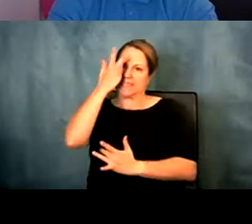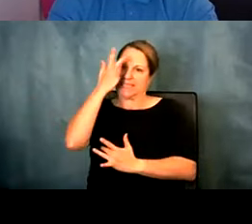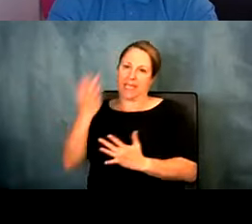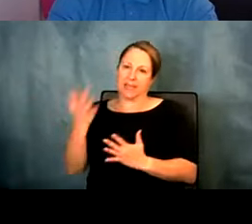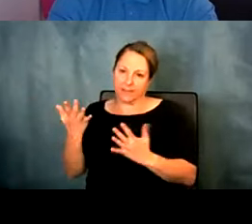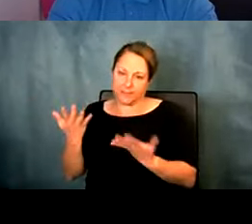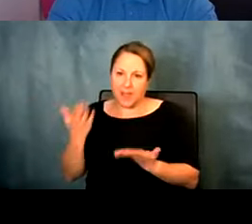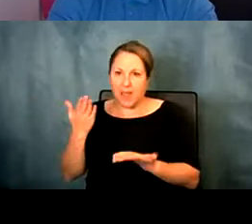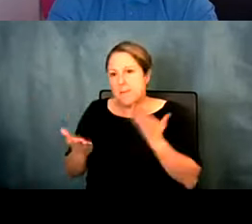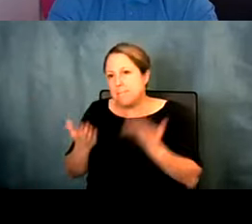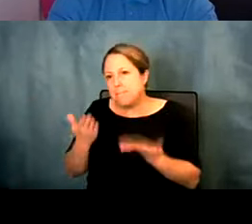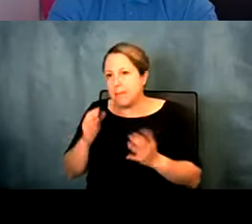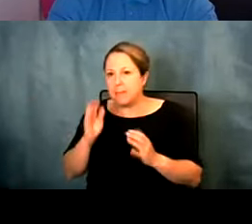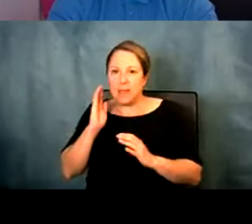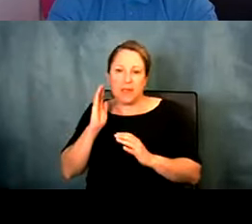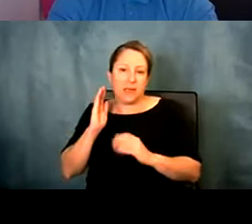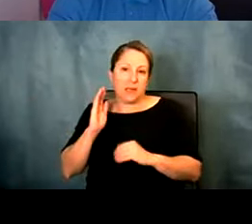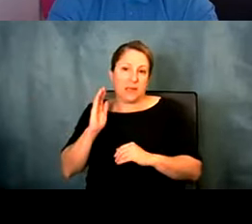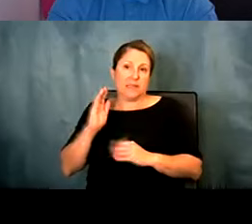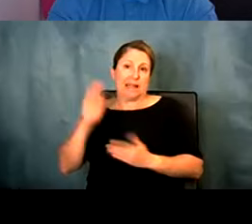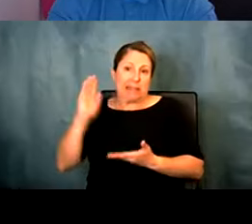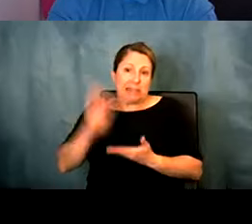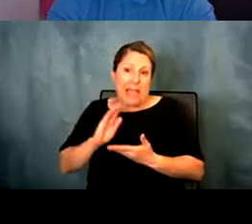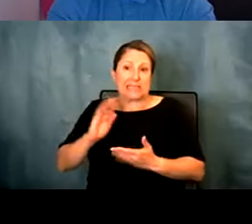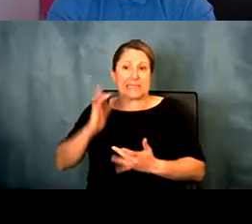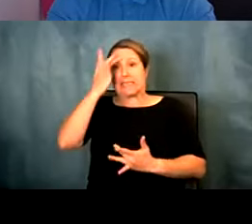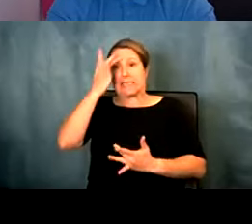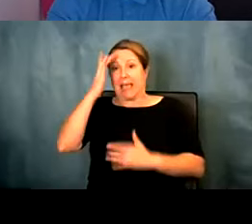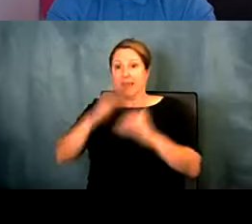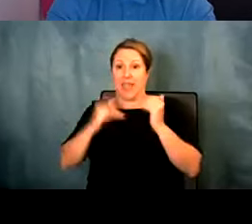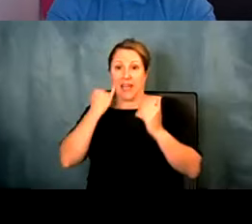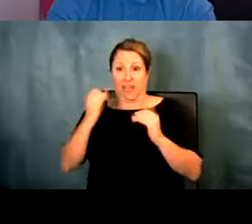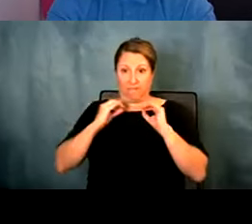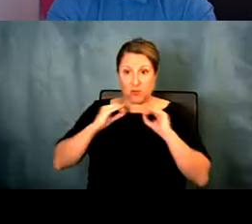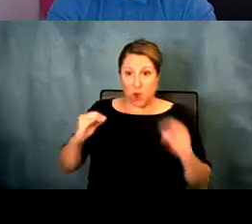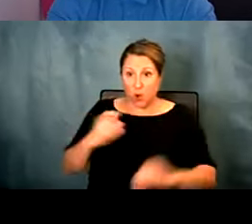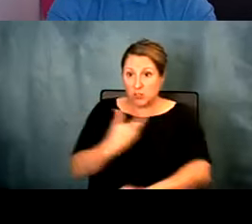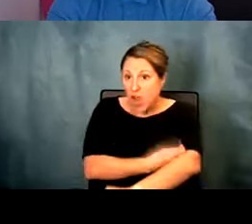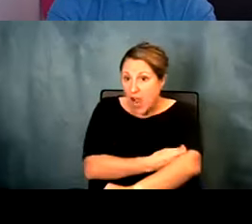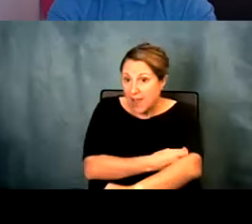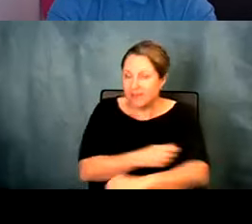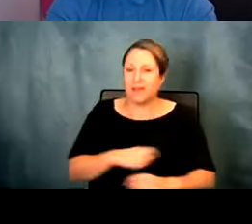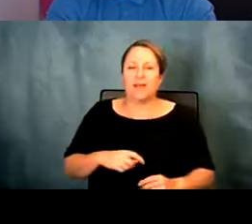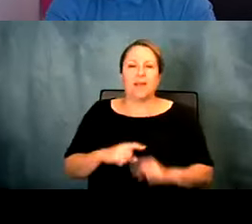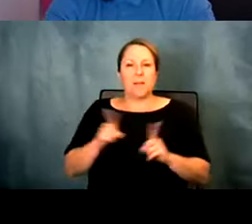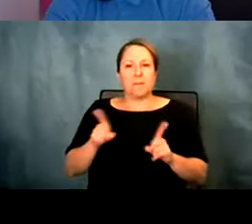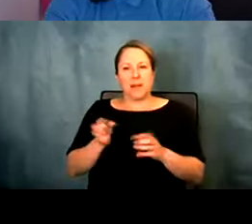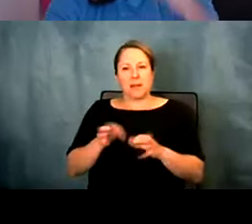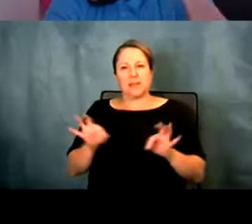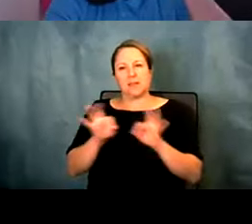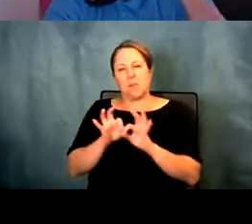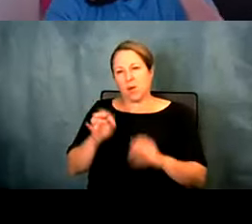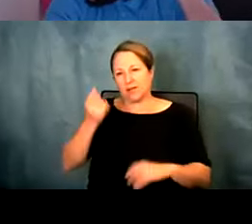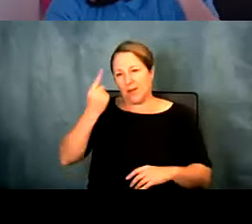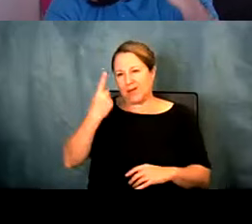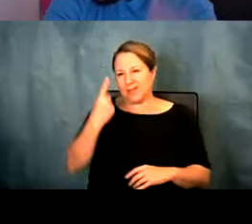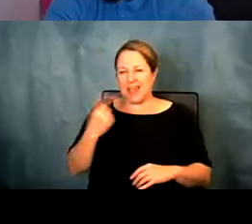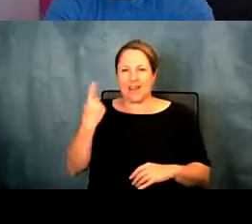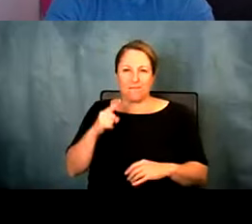they do better and don't end up in the hospital. Again, I think that it's important to understand that anything in medicine, there's nothing